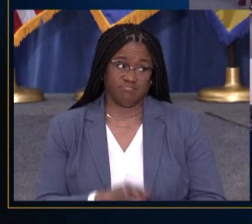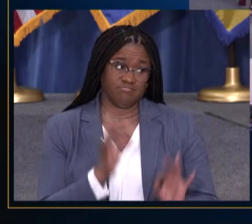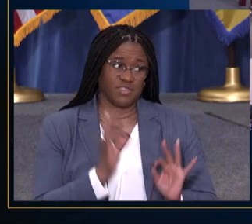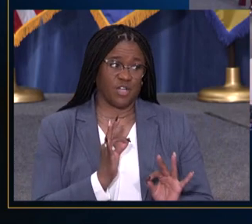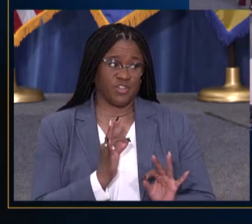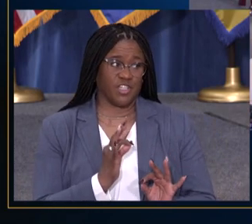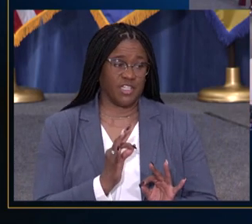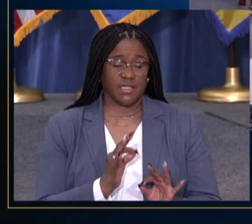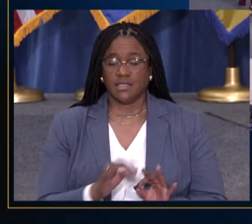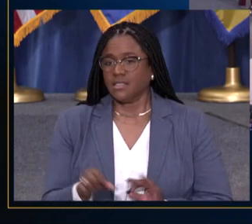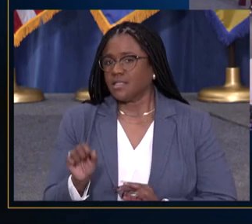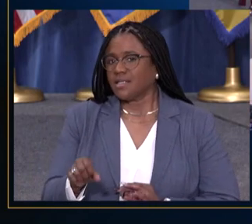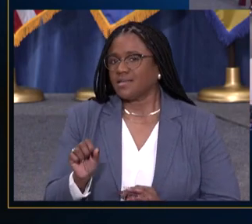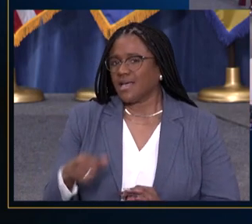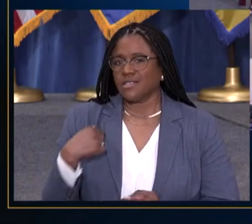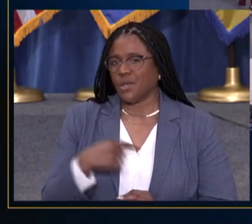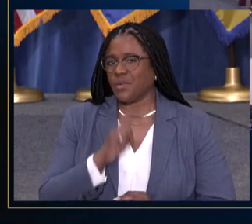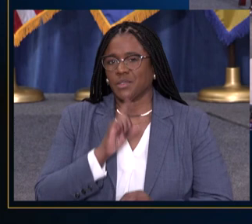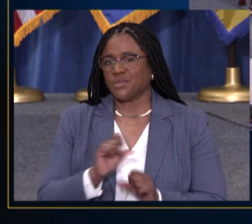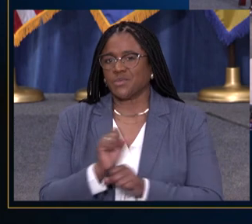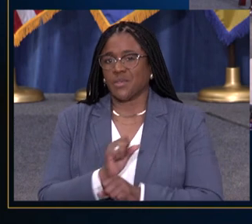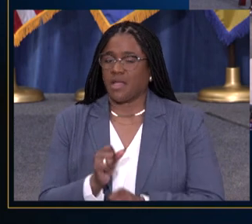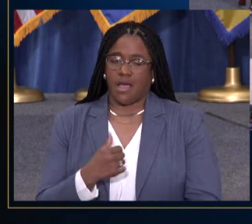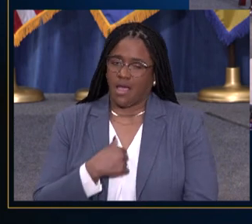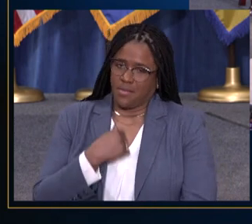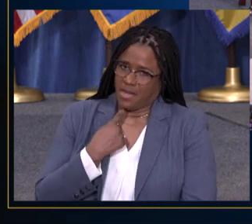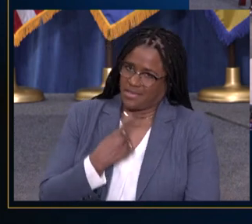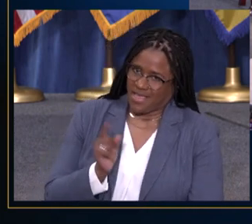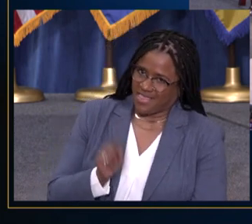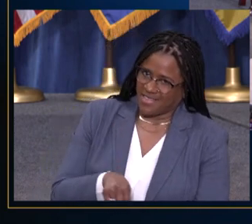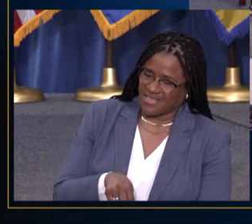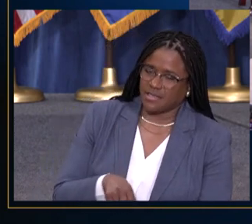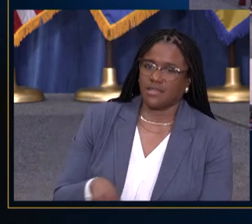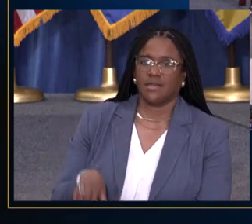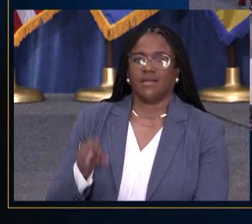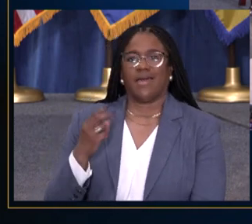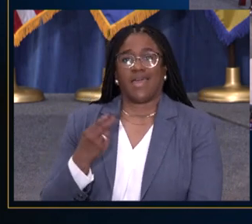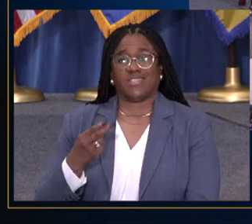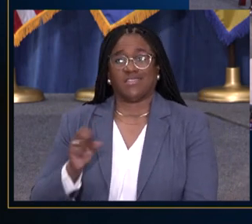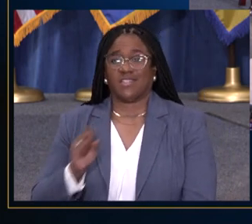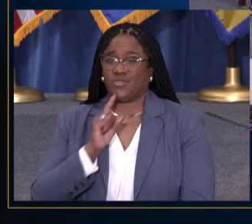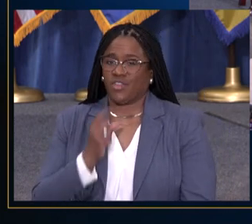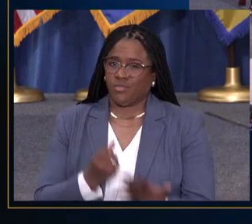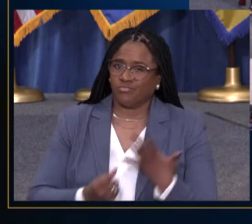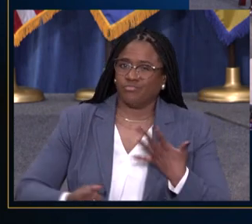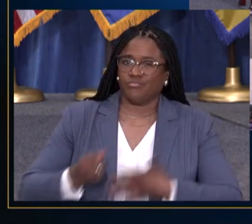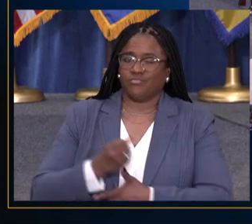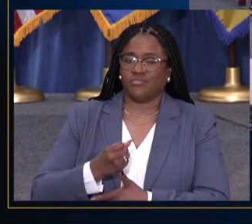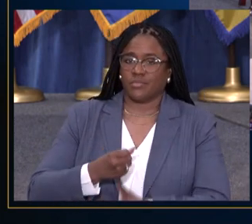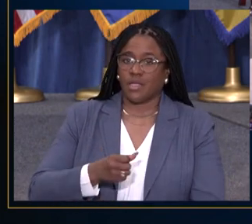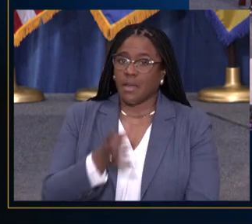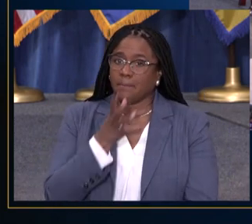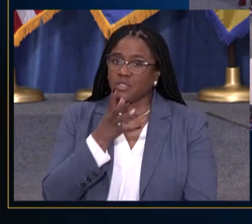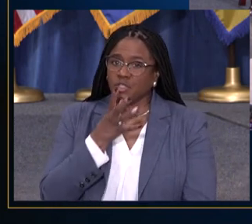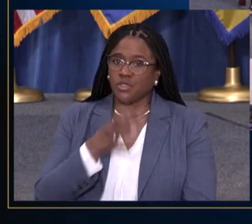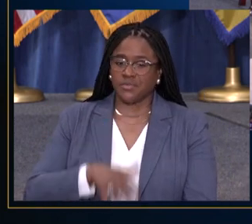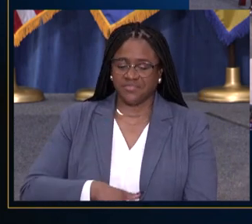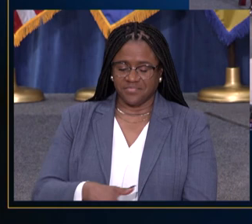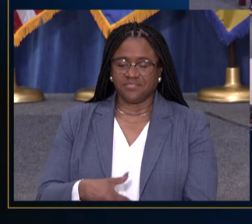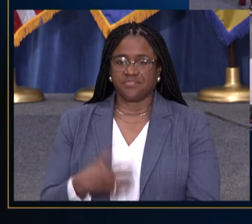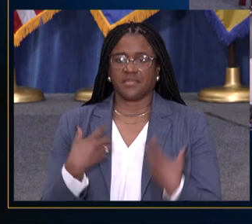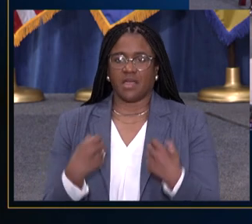good. And yes, we have truly, and I'm not just saying this, HHS has truly prioritized maternal health and maternal mental health,